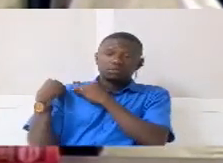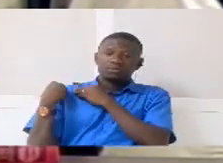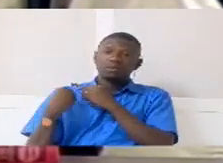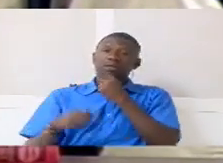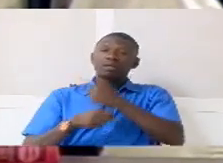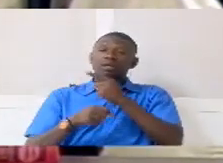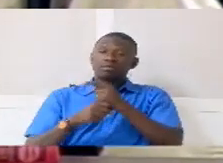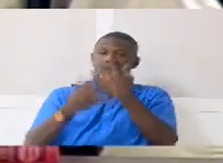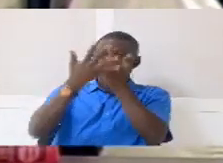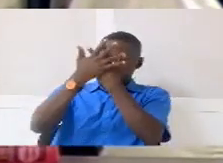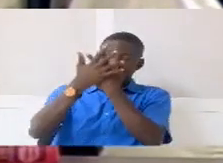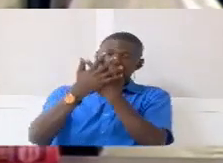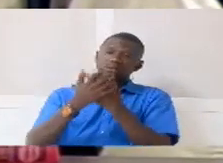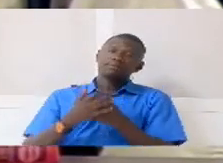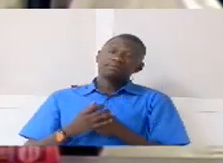Gambia prisons.